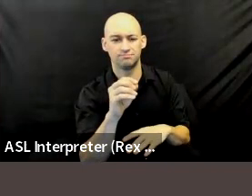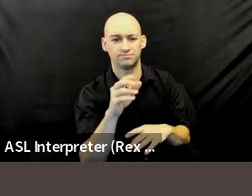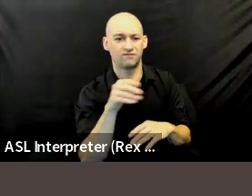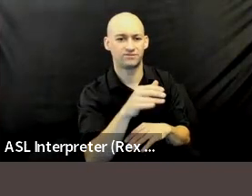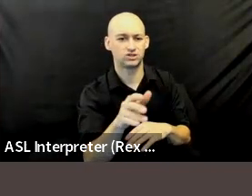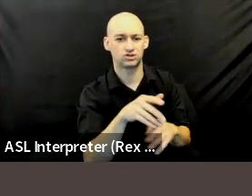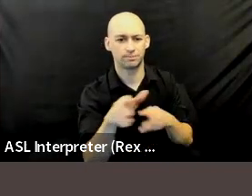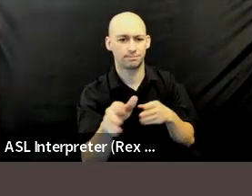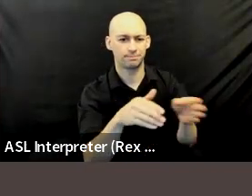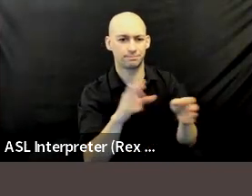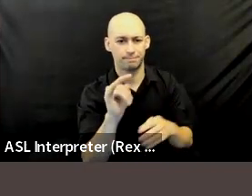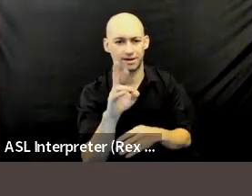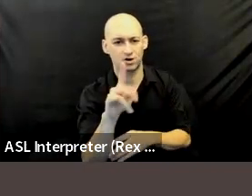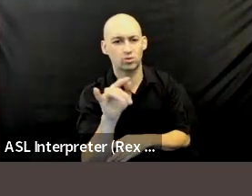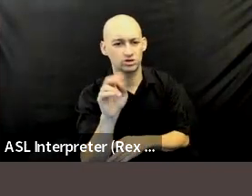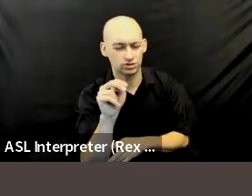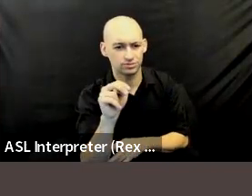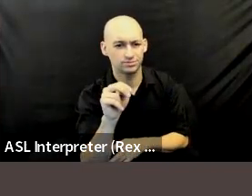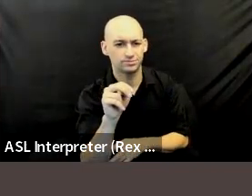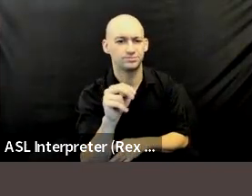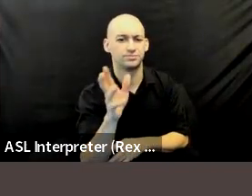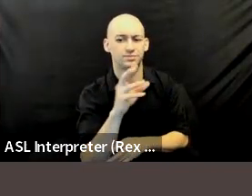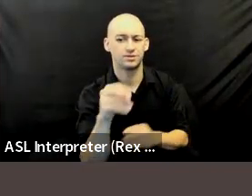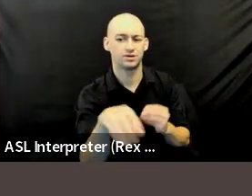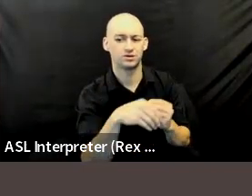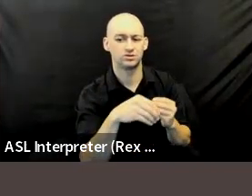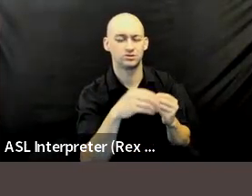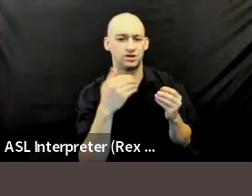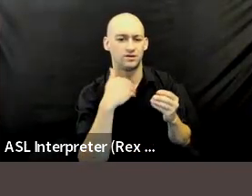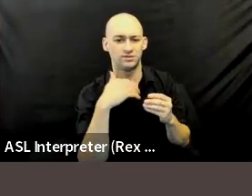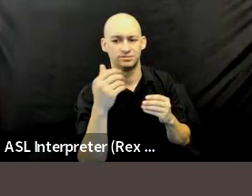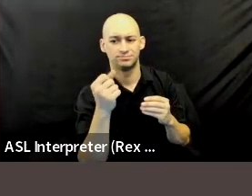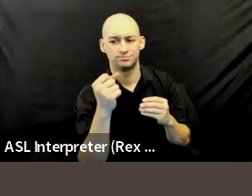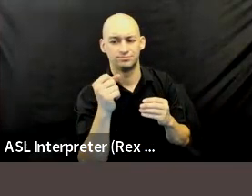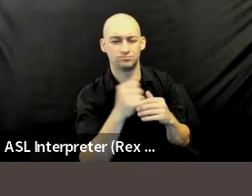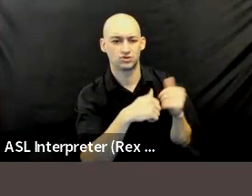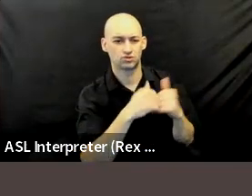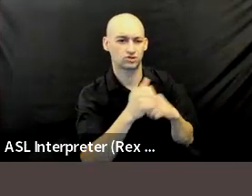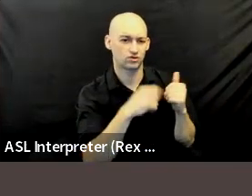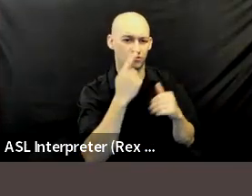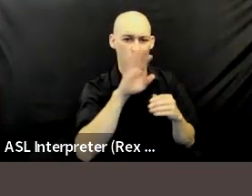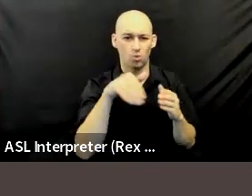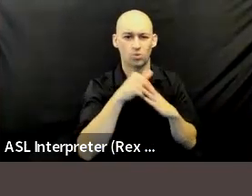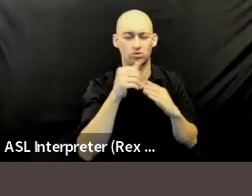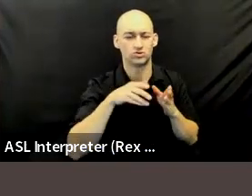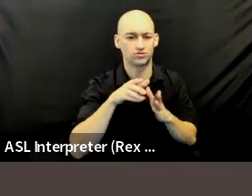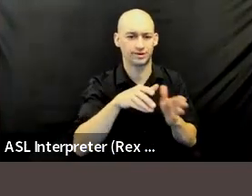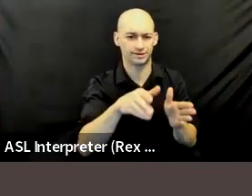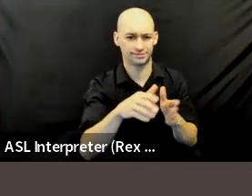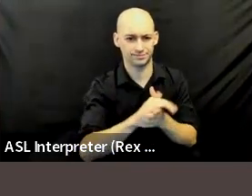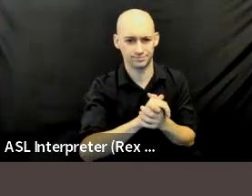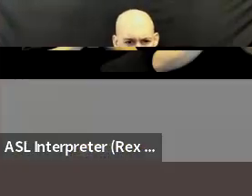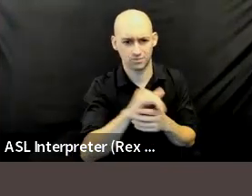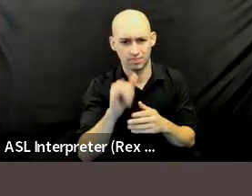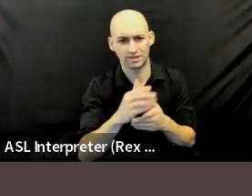migration. And we're also adding shade structures, for instance, for complete streets as part